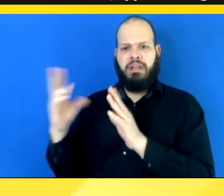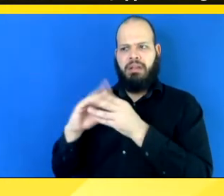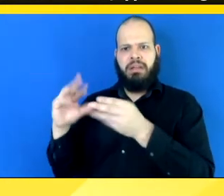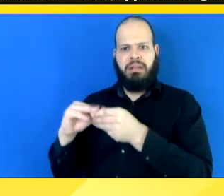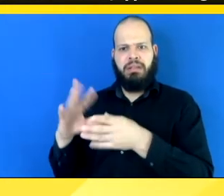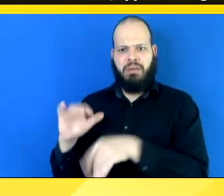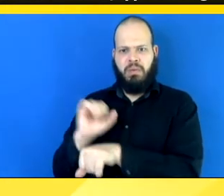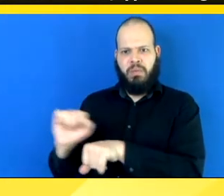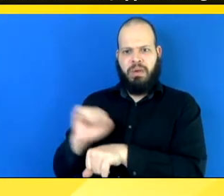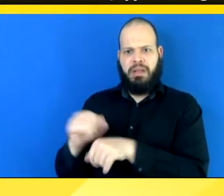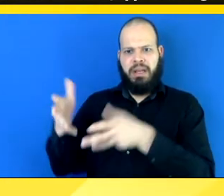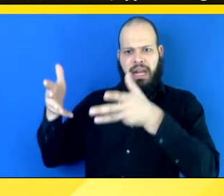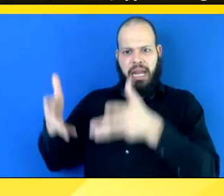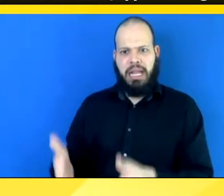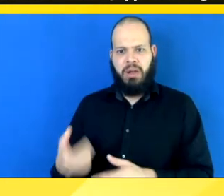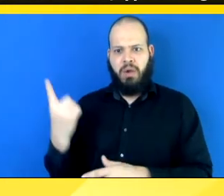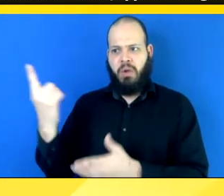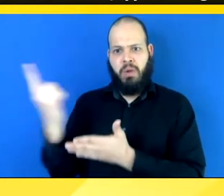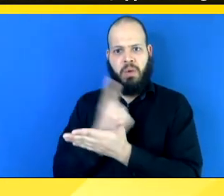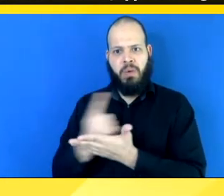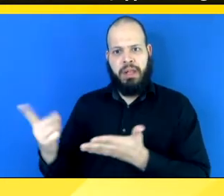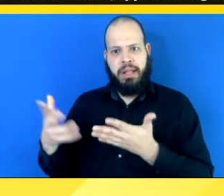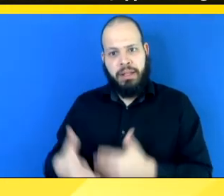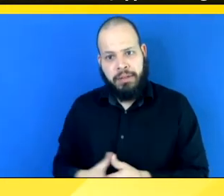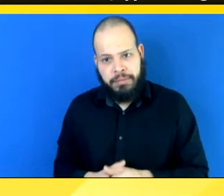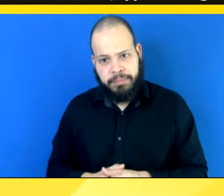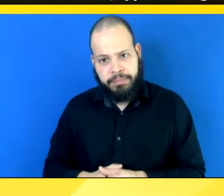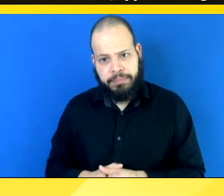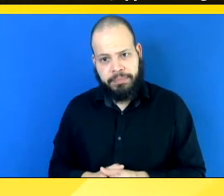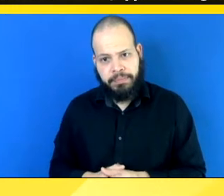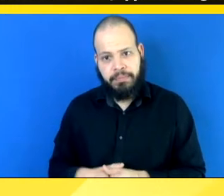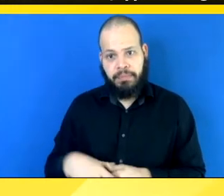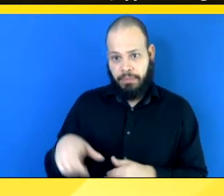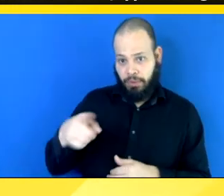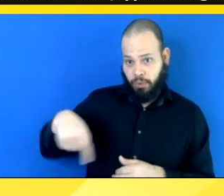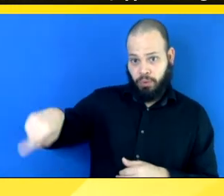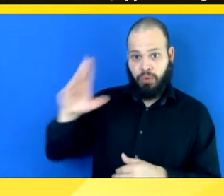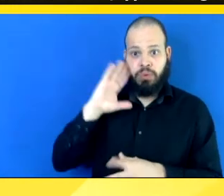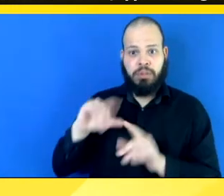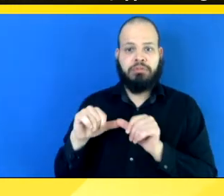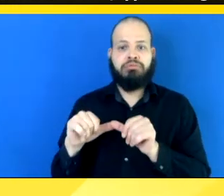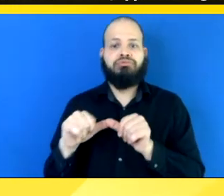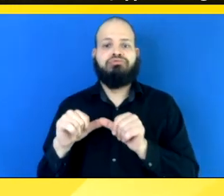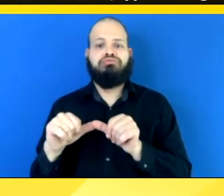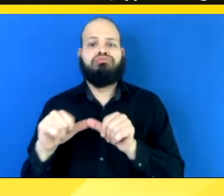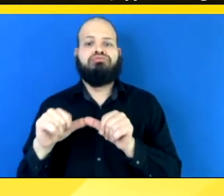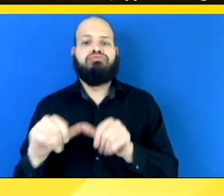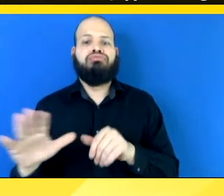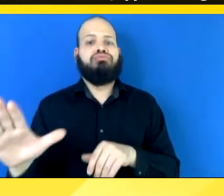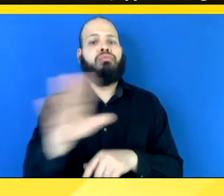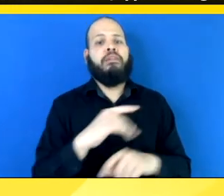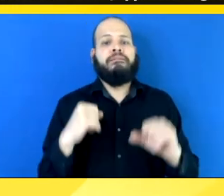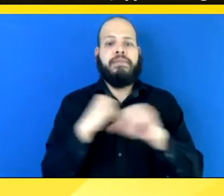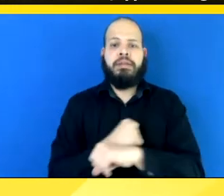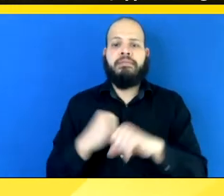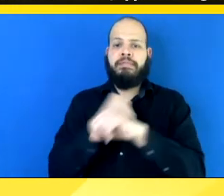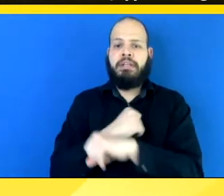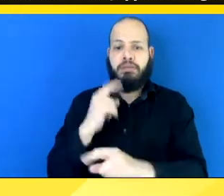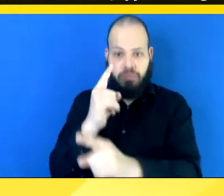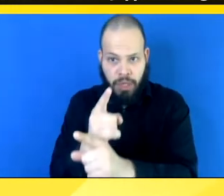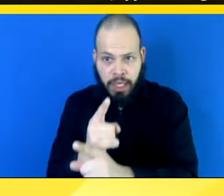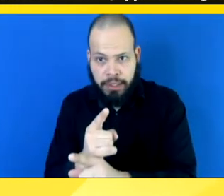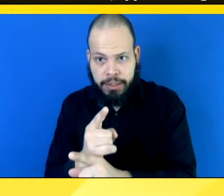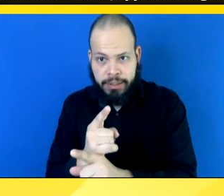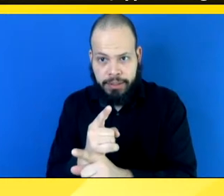campaign. And I know you will keep up that fight, won't you? You're gonna keep up that fight. Just like those Memphis